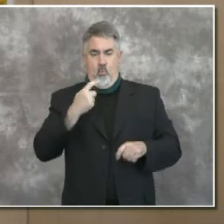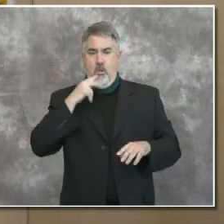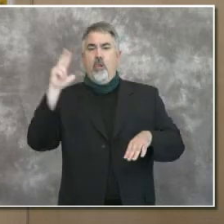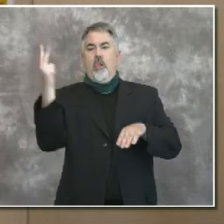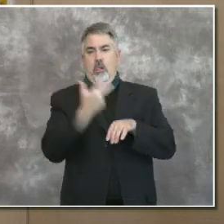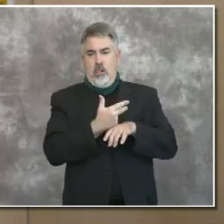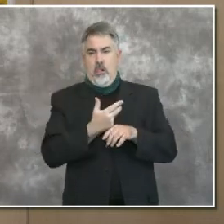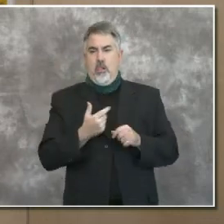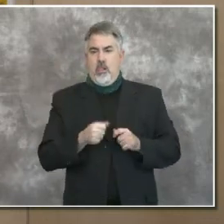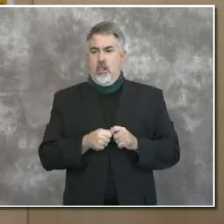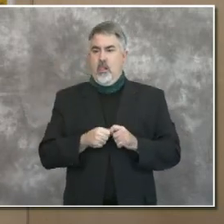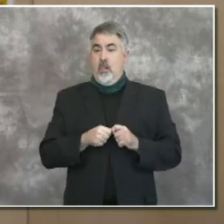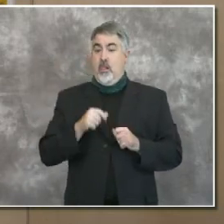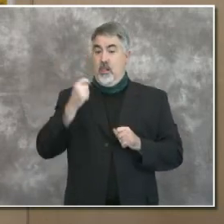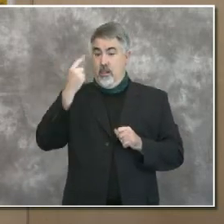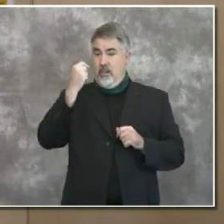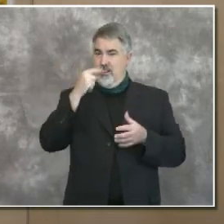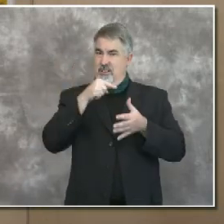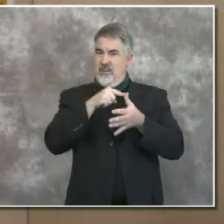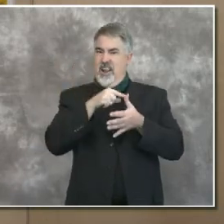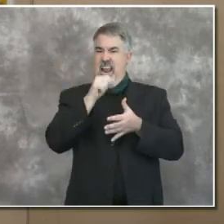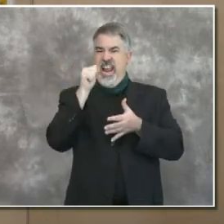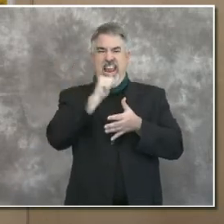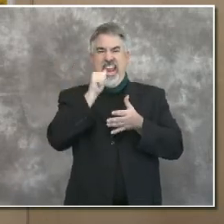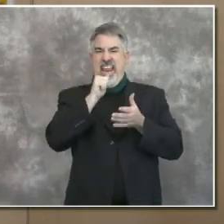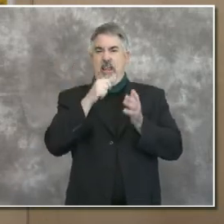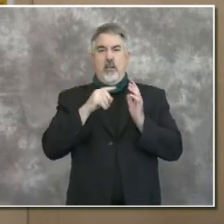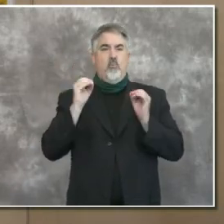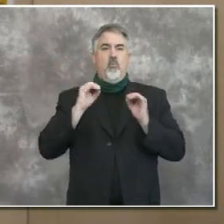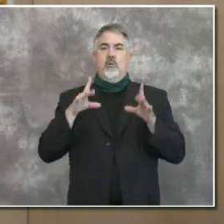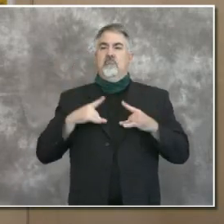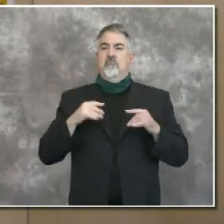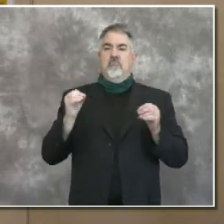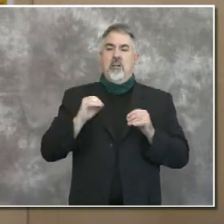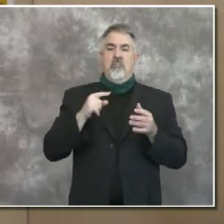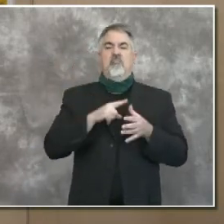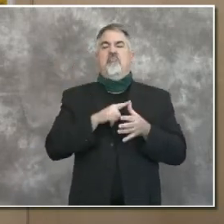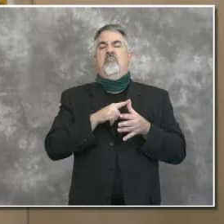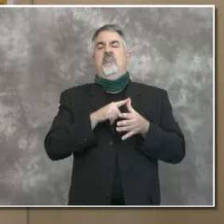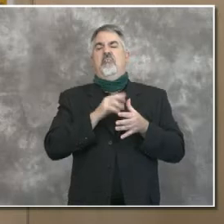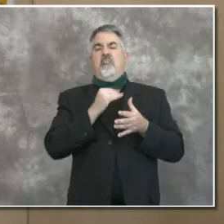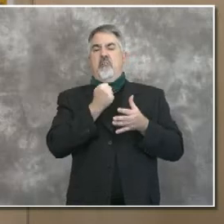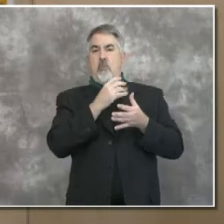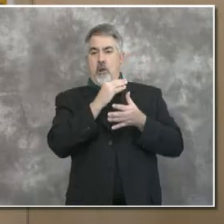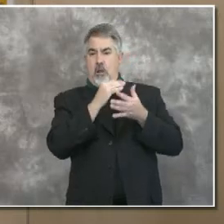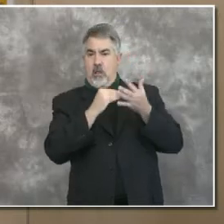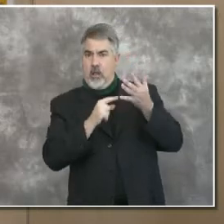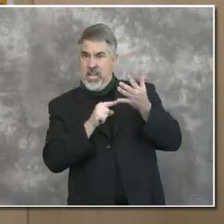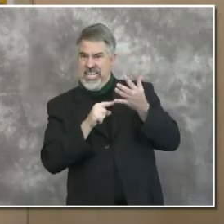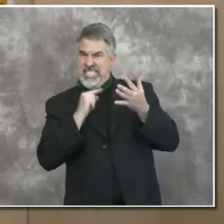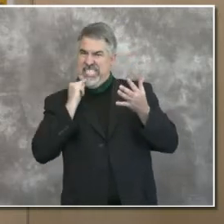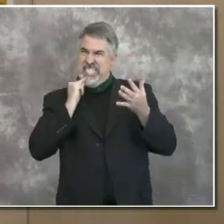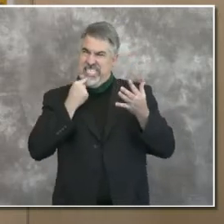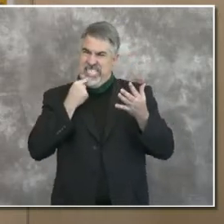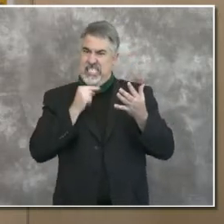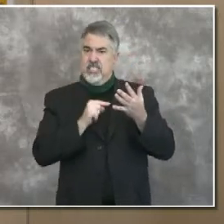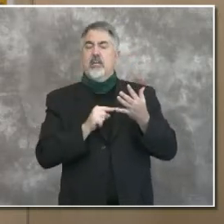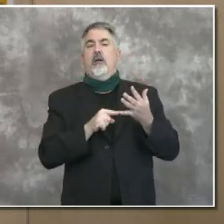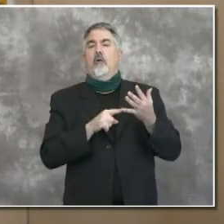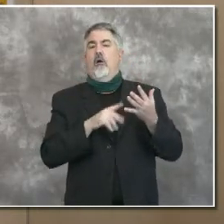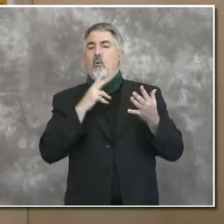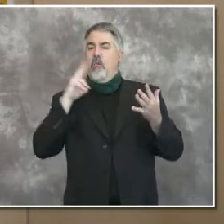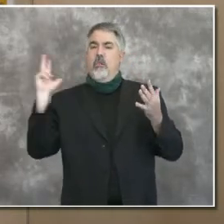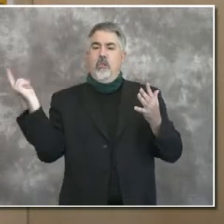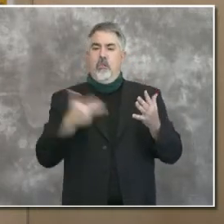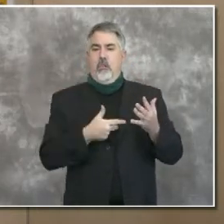are asymptomatic in certain priority groups. So just wanted to let you know, and that was, again, reviewed